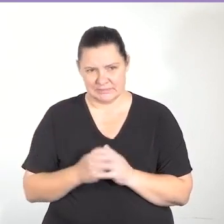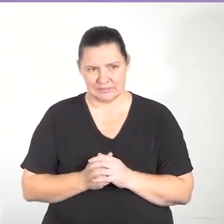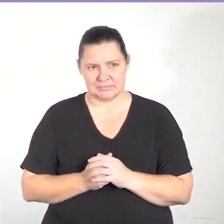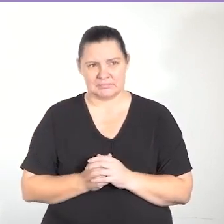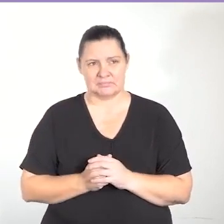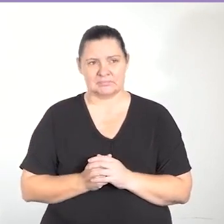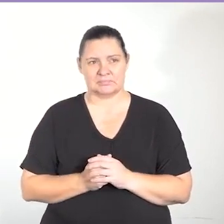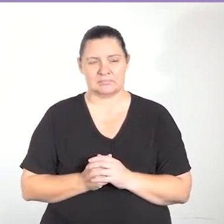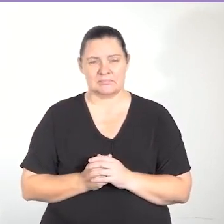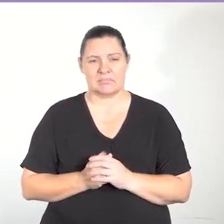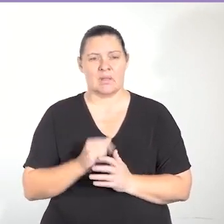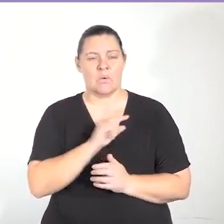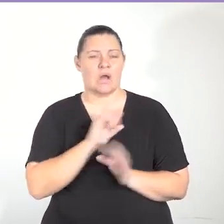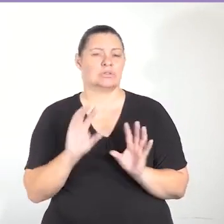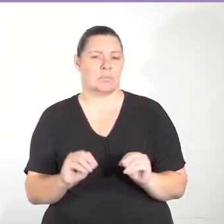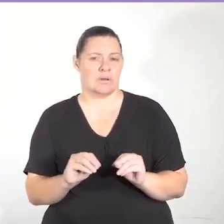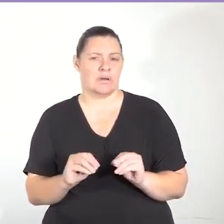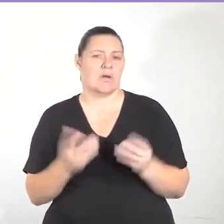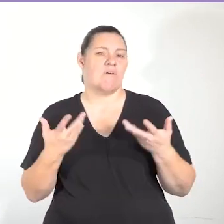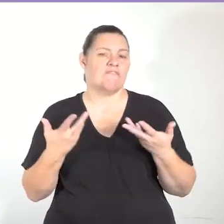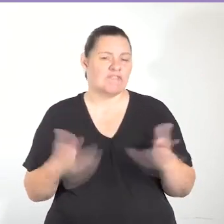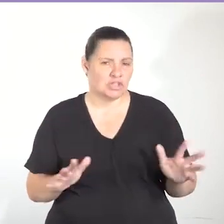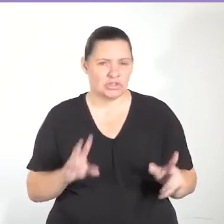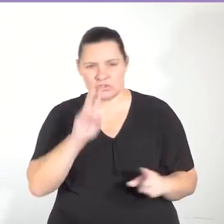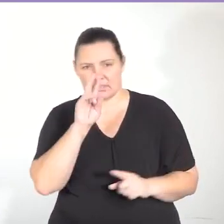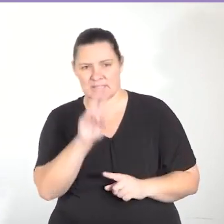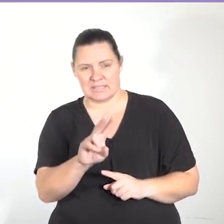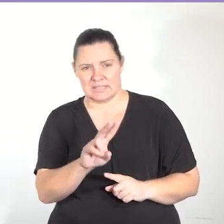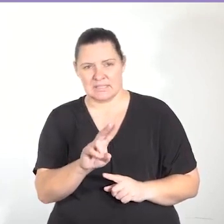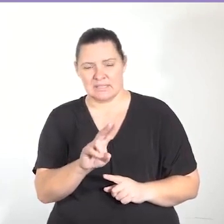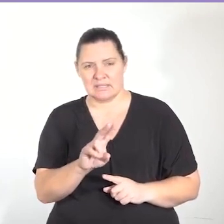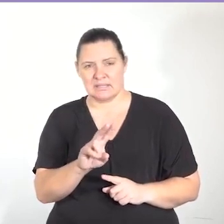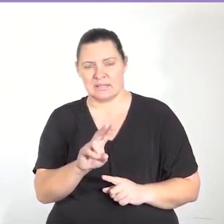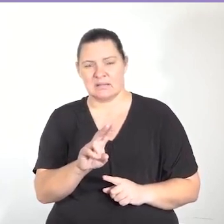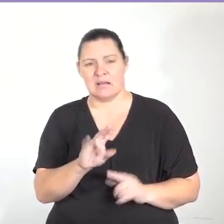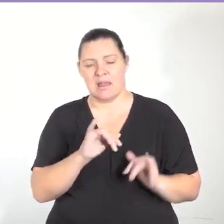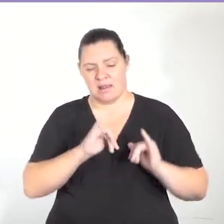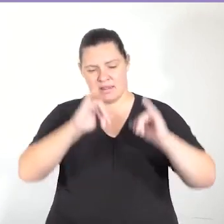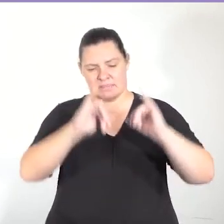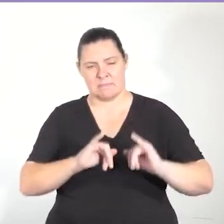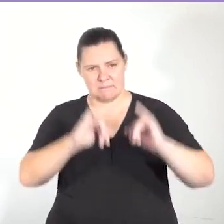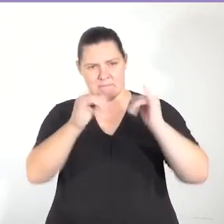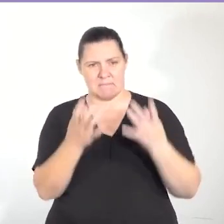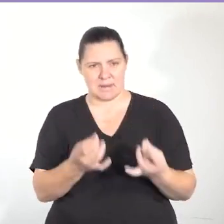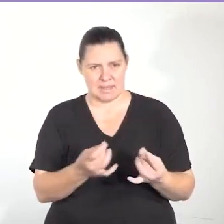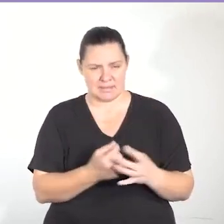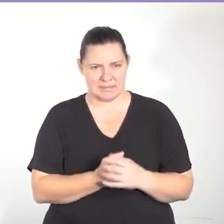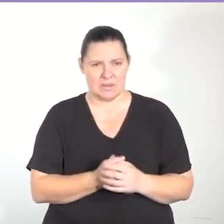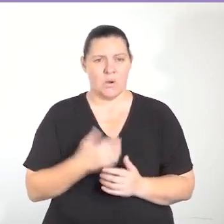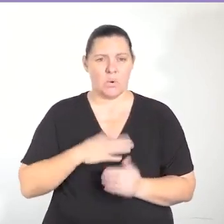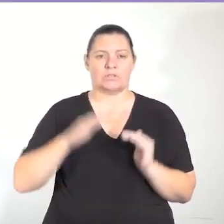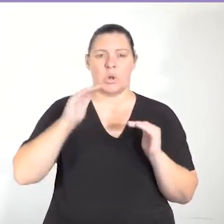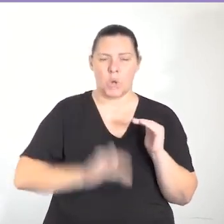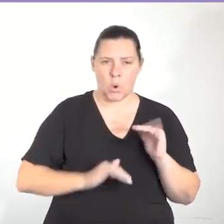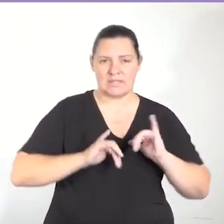with that as well. The reason why I'm stopping is that already I've realized a common one. Remember, we are trying to find